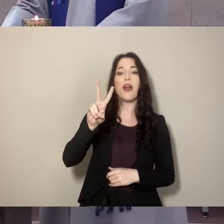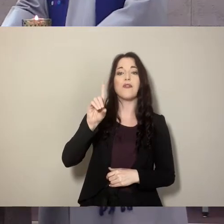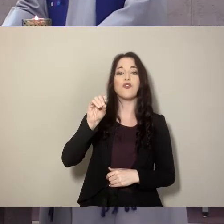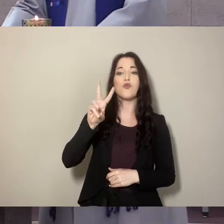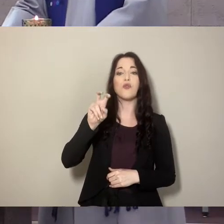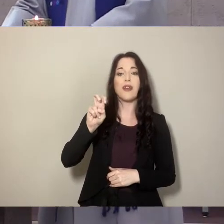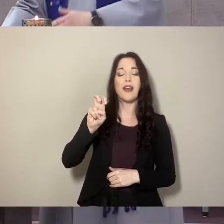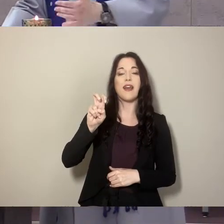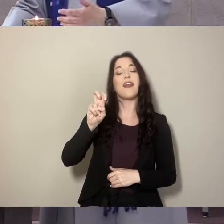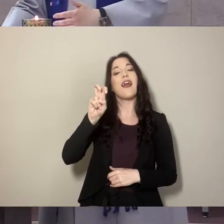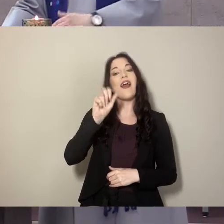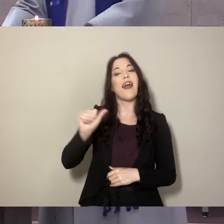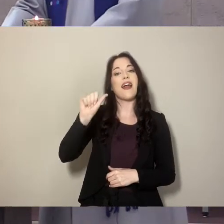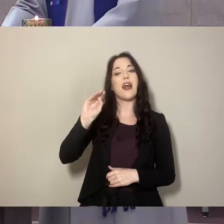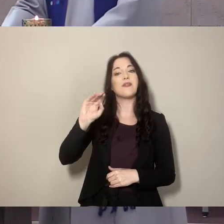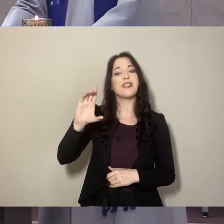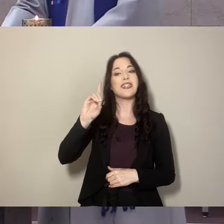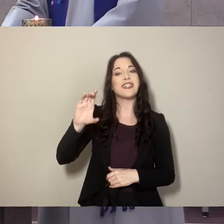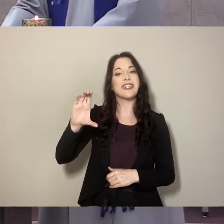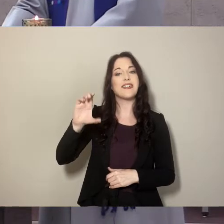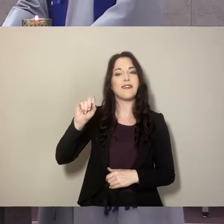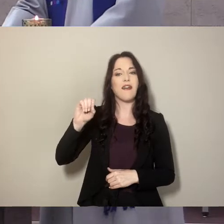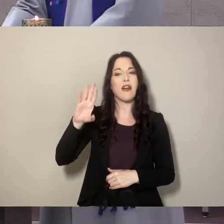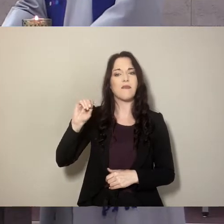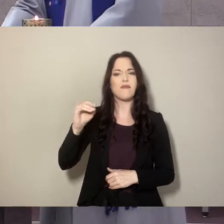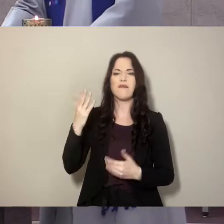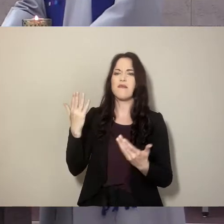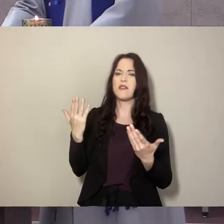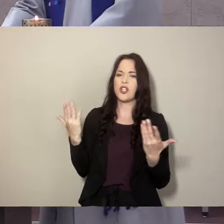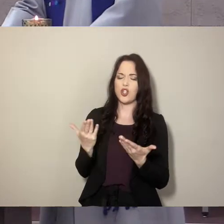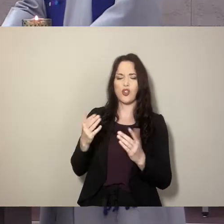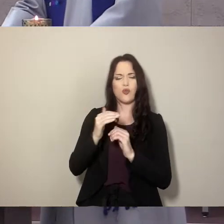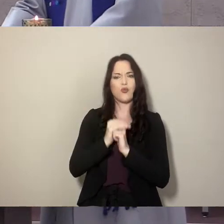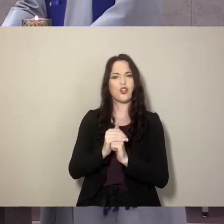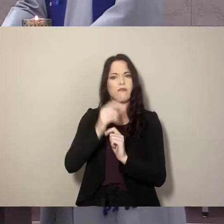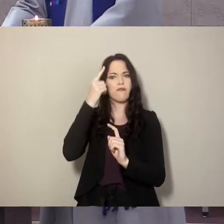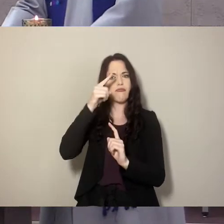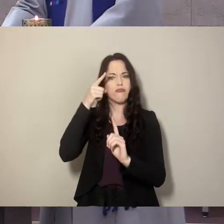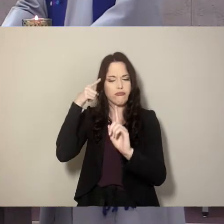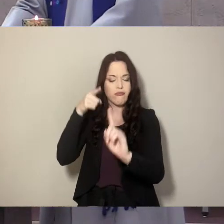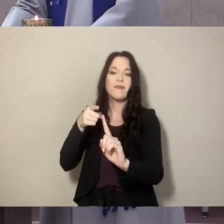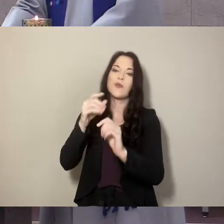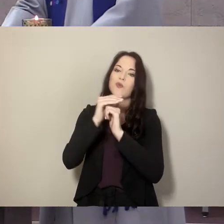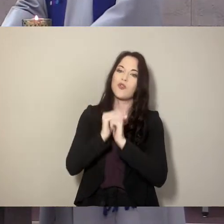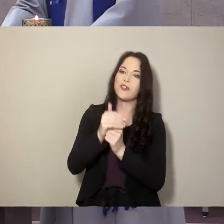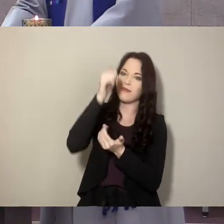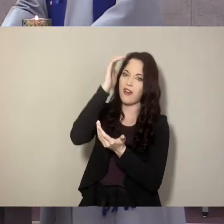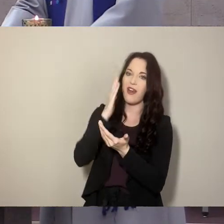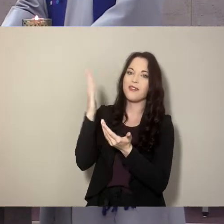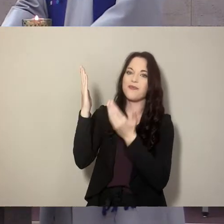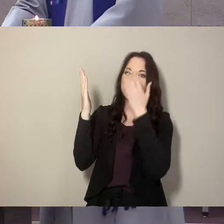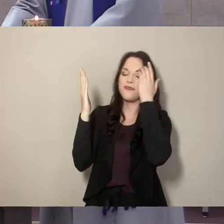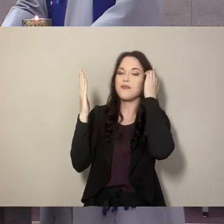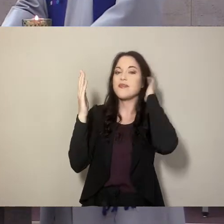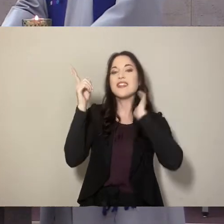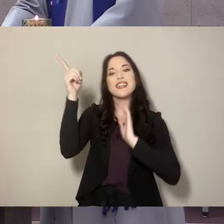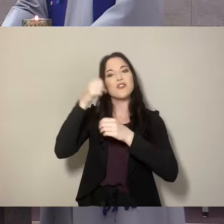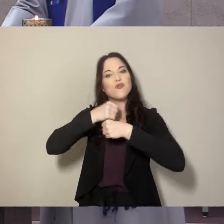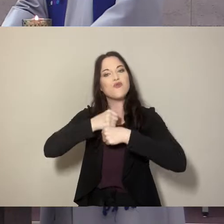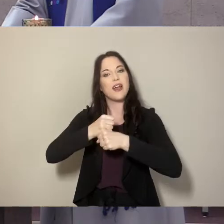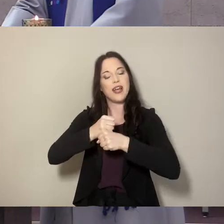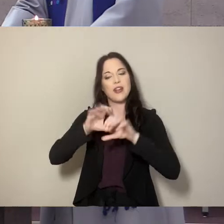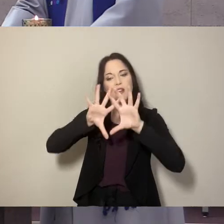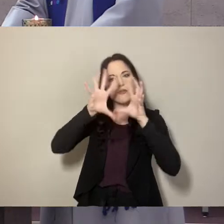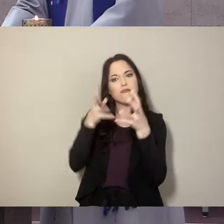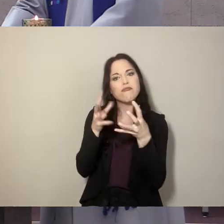revdwayne@mccdc.com. A little bit about worship at MCCDC. First of all, we're here to worship God, the God who created the universe